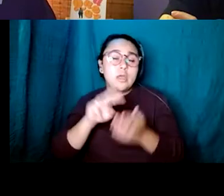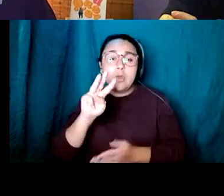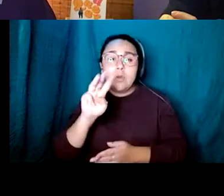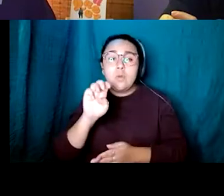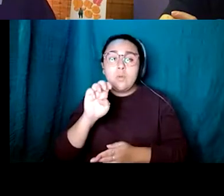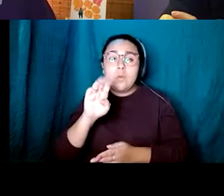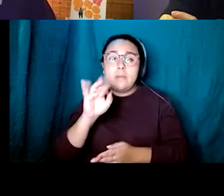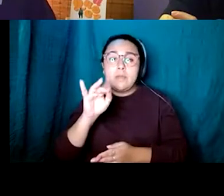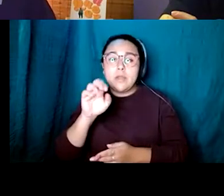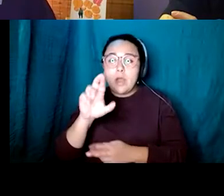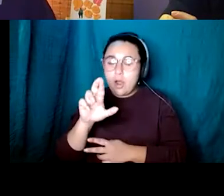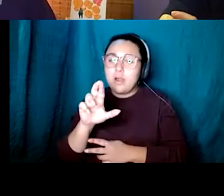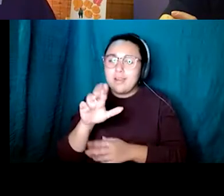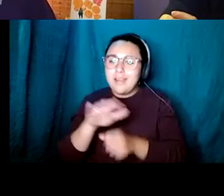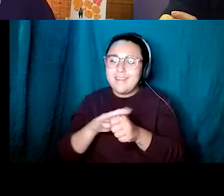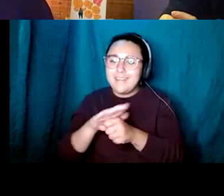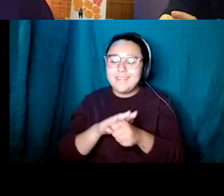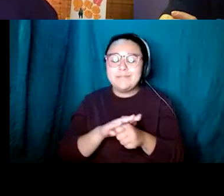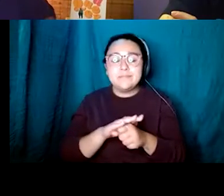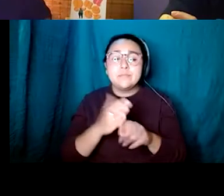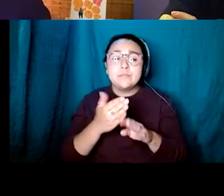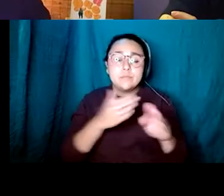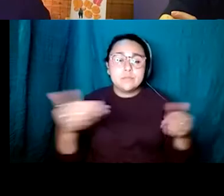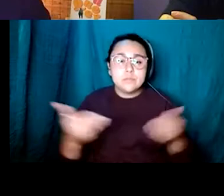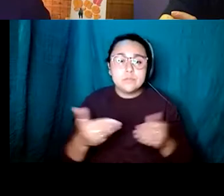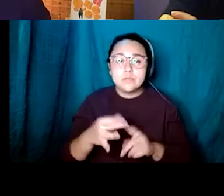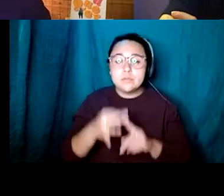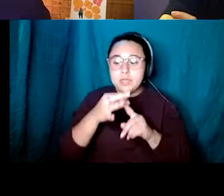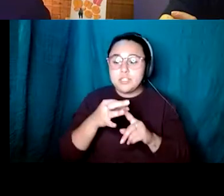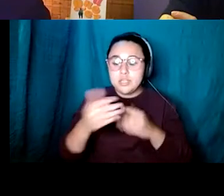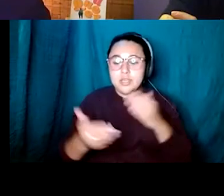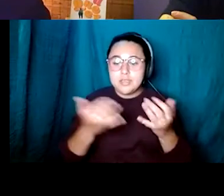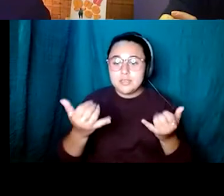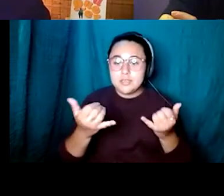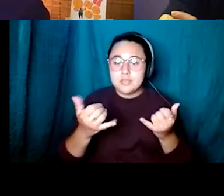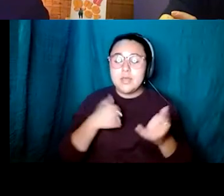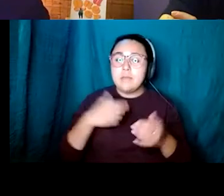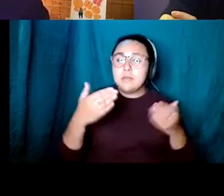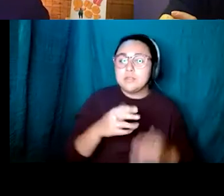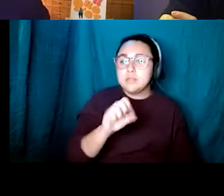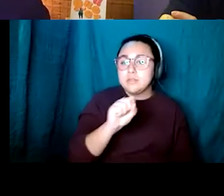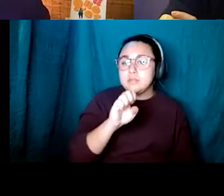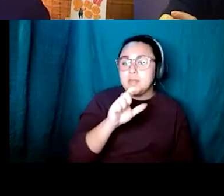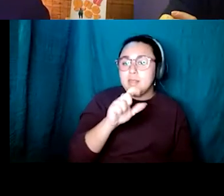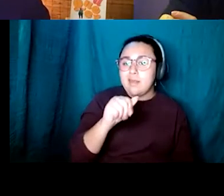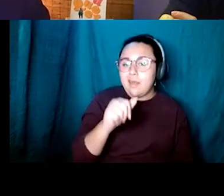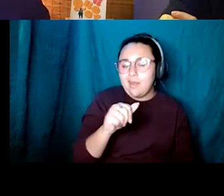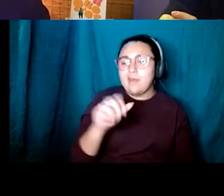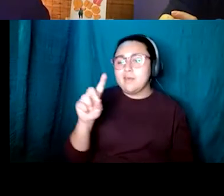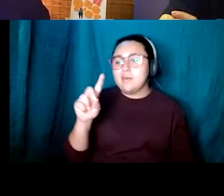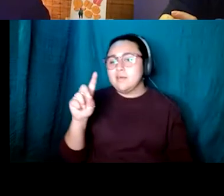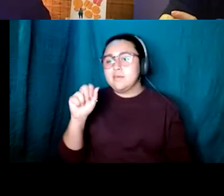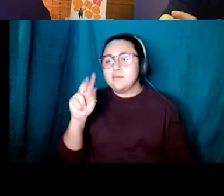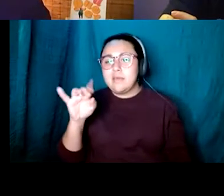I introduce our special guest today, I would like to introduce you to David and Selena from Pro Bono ASL, who are